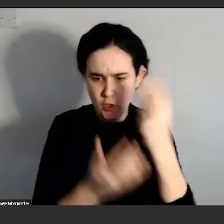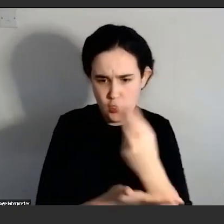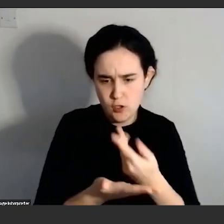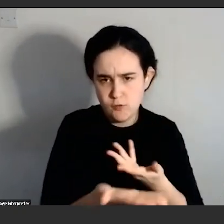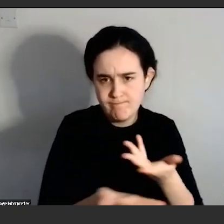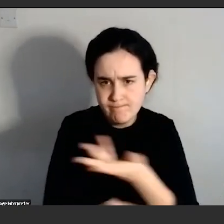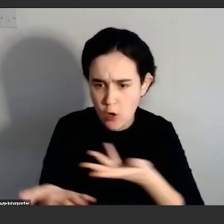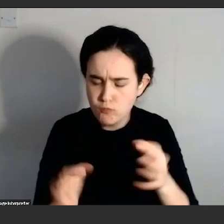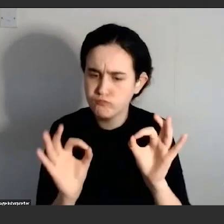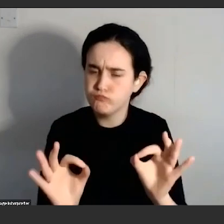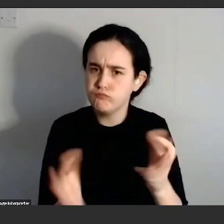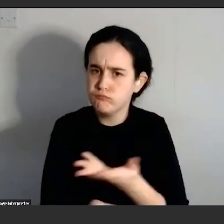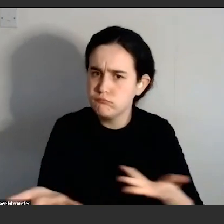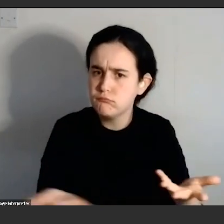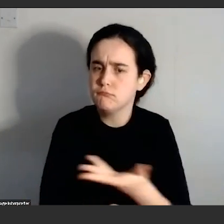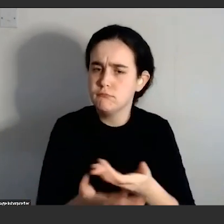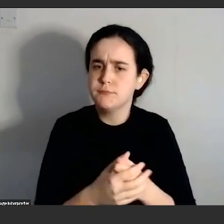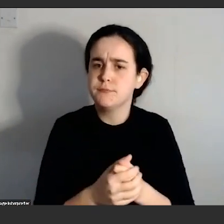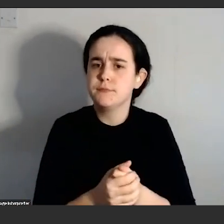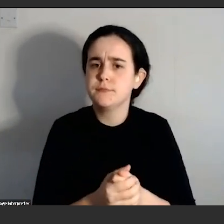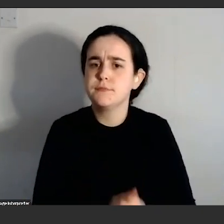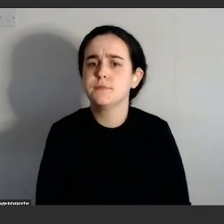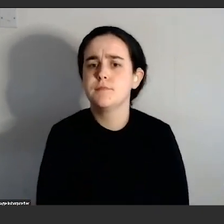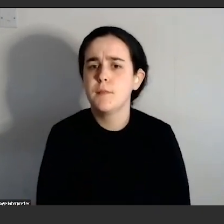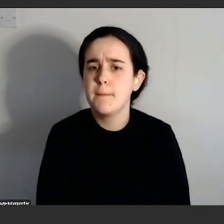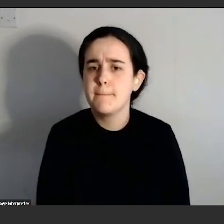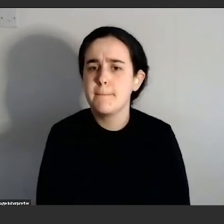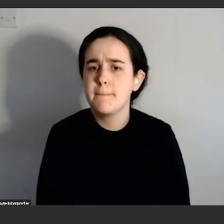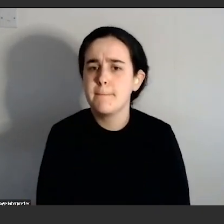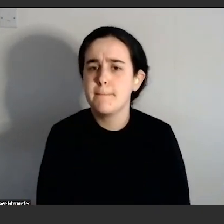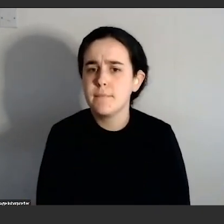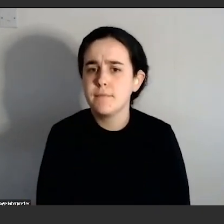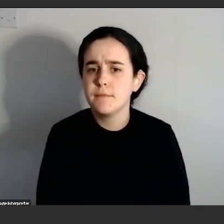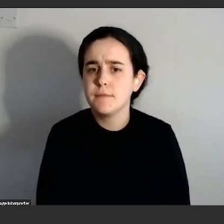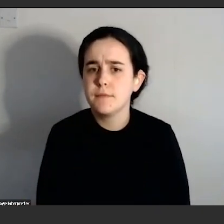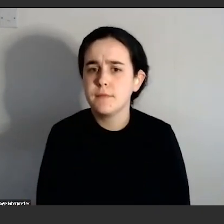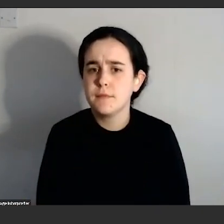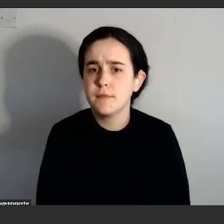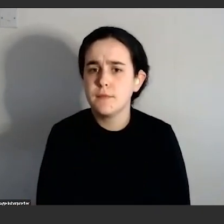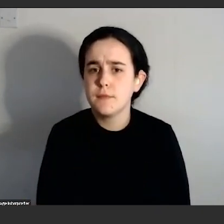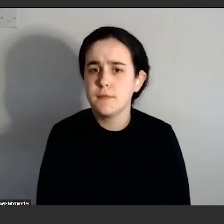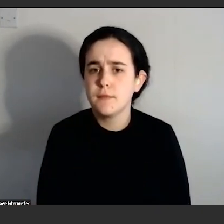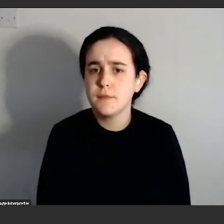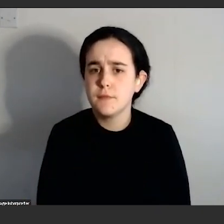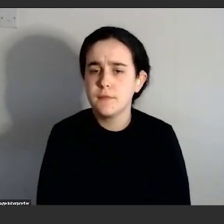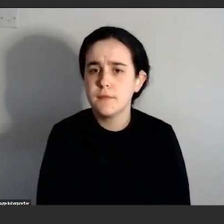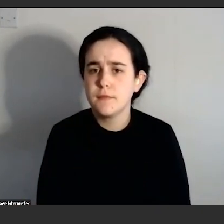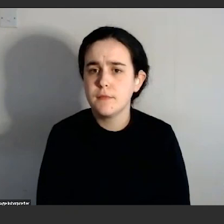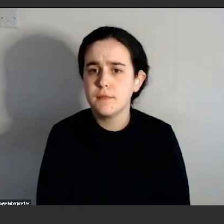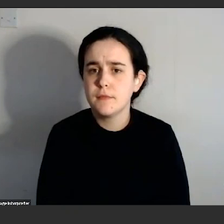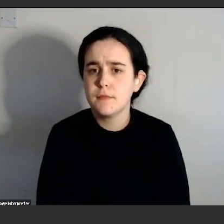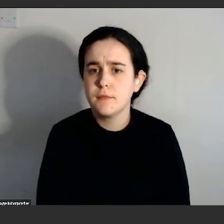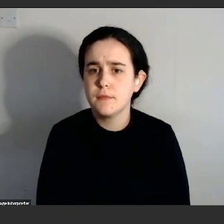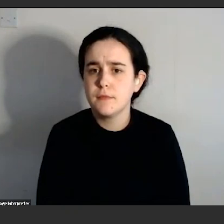public properties, buildings, and places like hospitals are easily accessible for people with